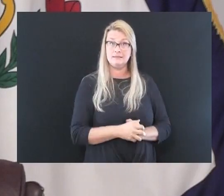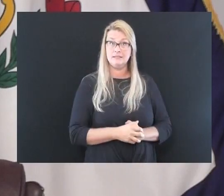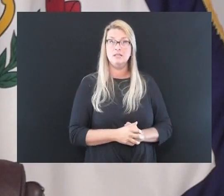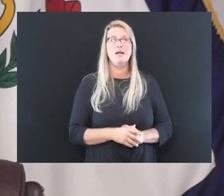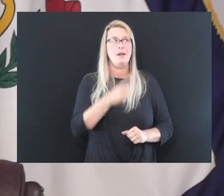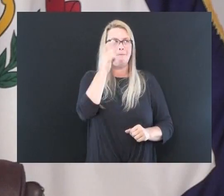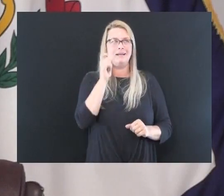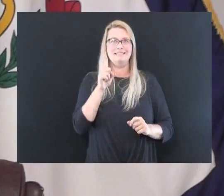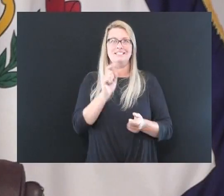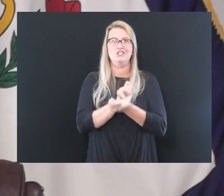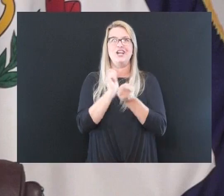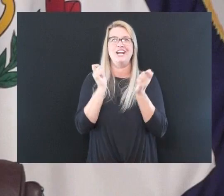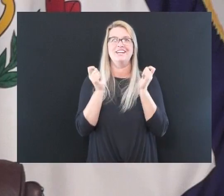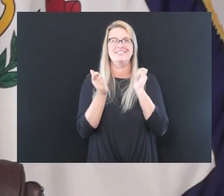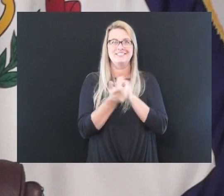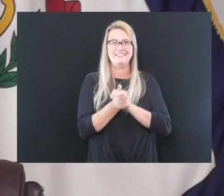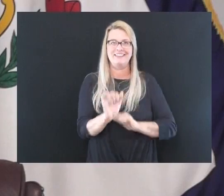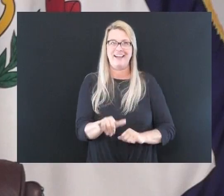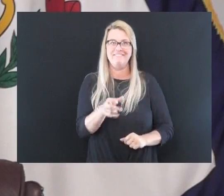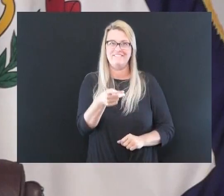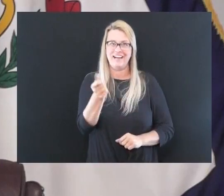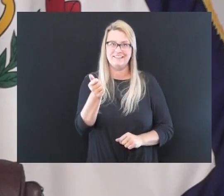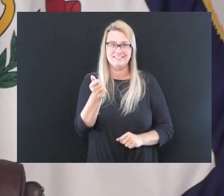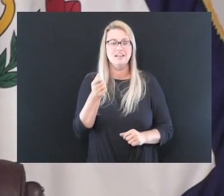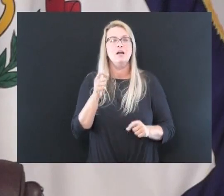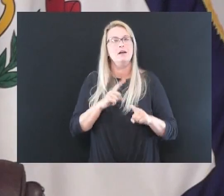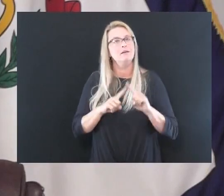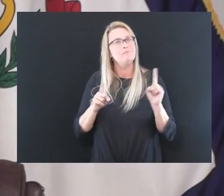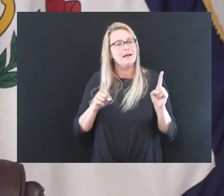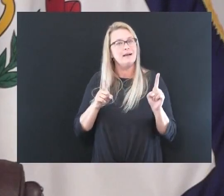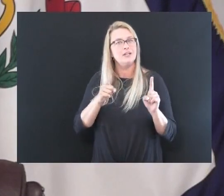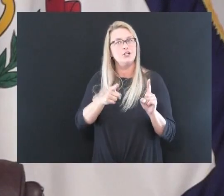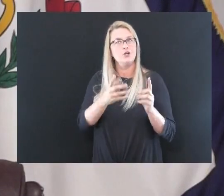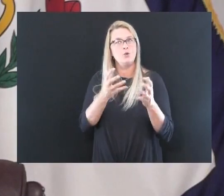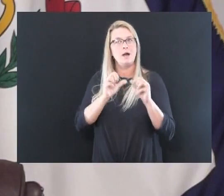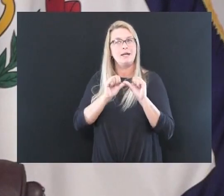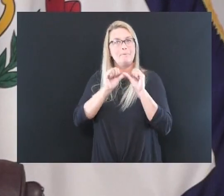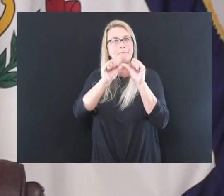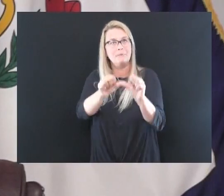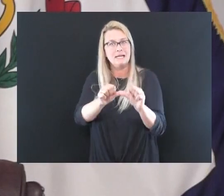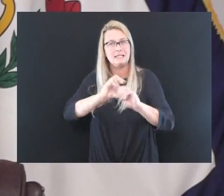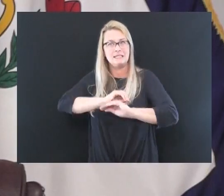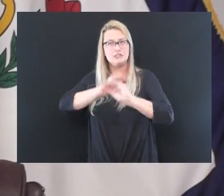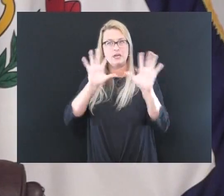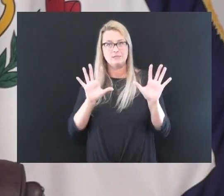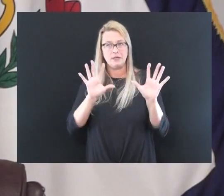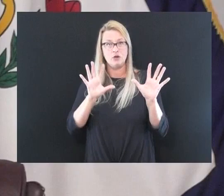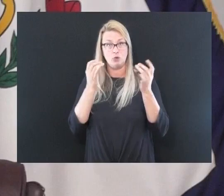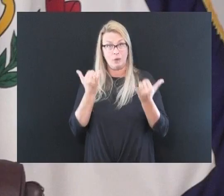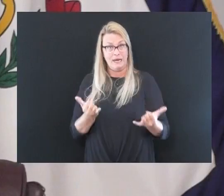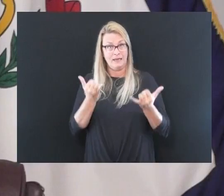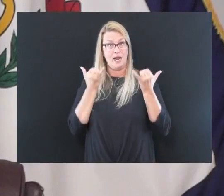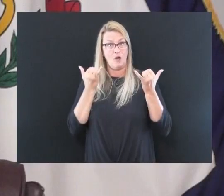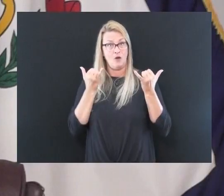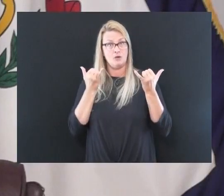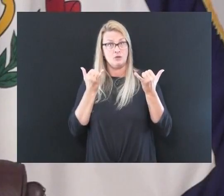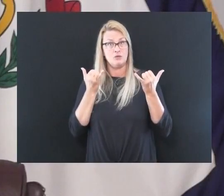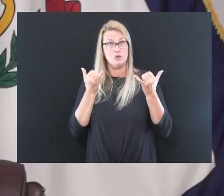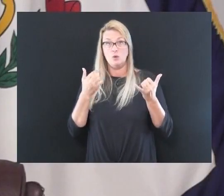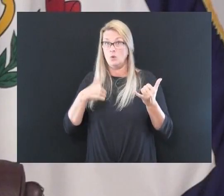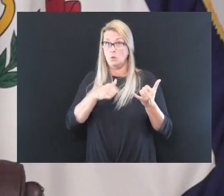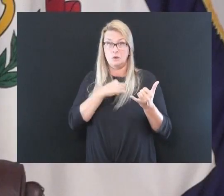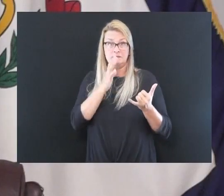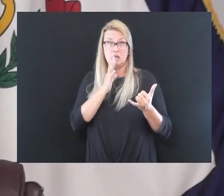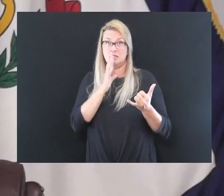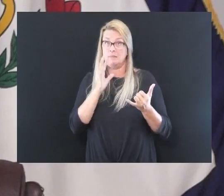it changes that fast and everything. But if you're going to be completely transparent right now, I mean, you know, we've talked